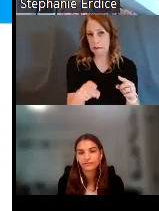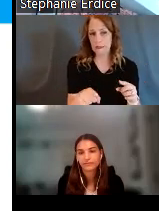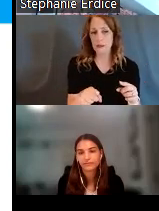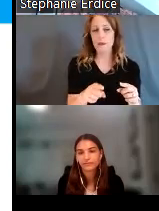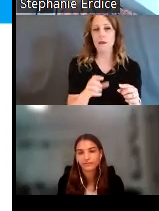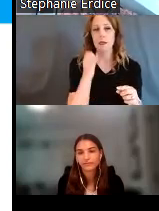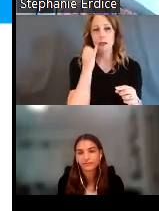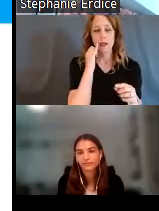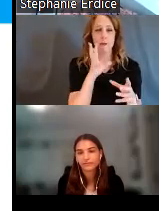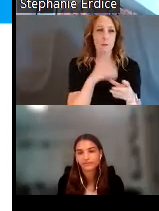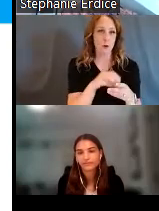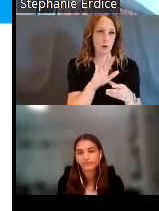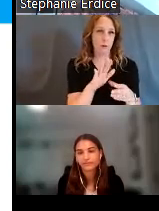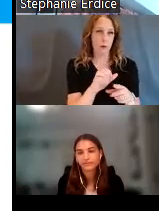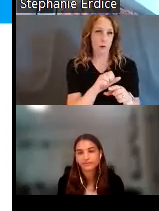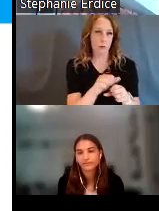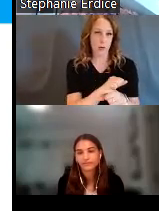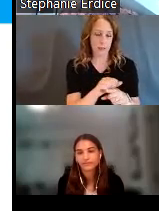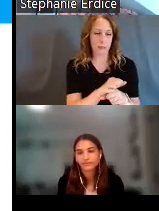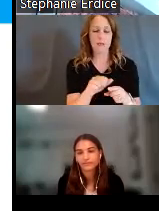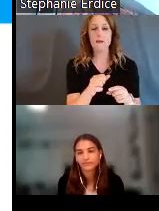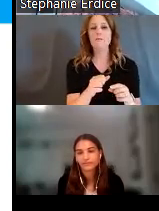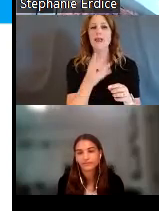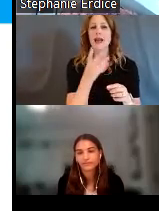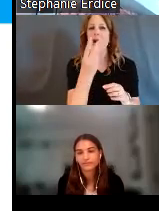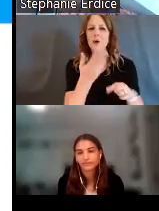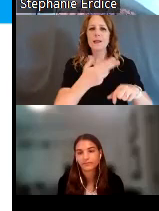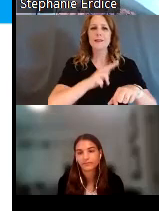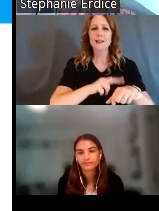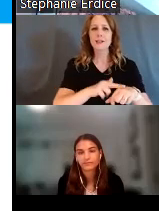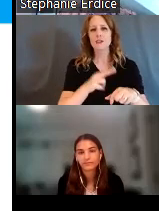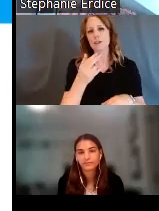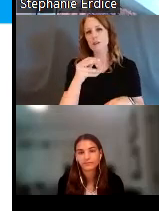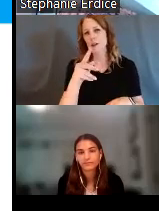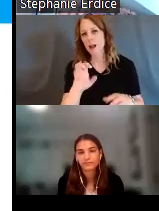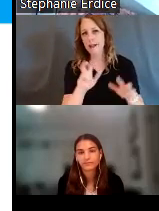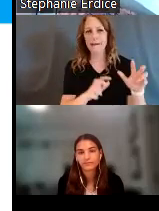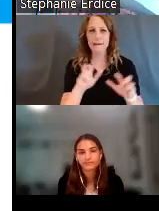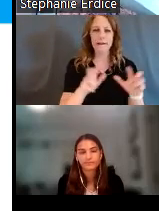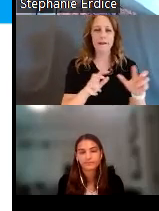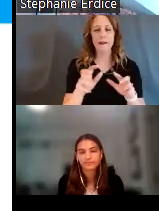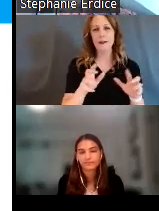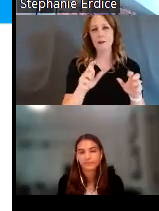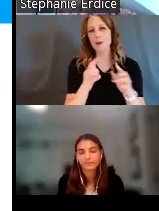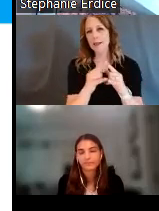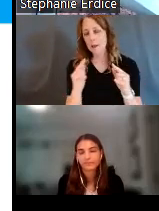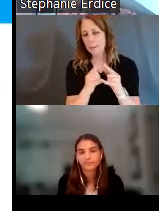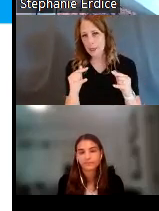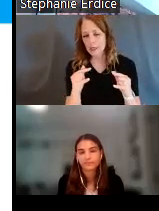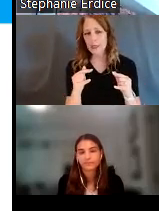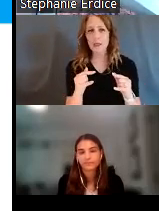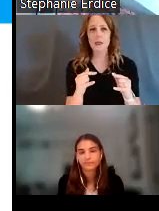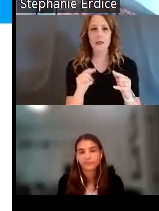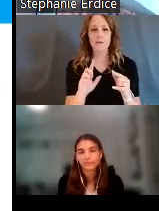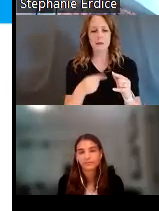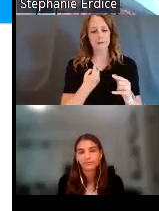practice, absolutely. Spending time in nature, going for a hike, going camping, being by yourself